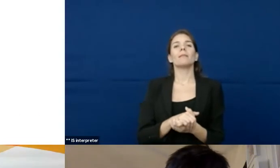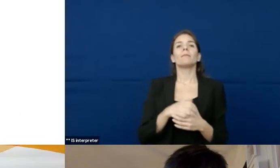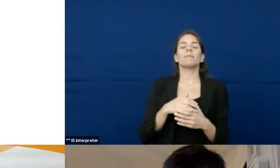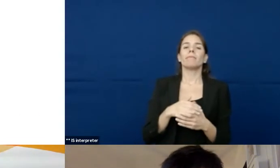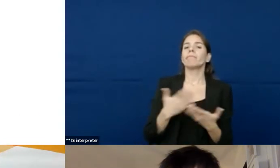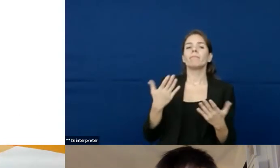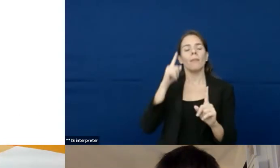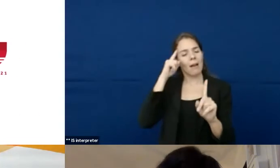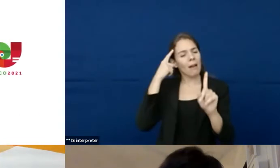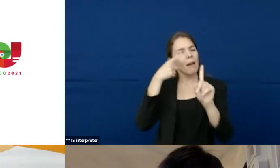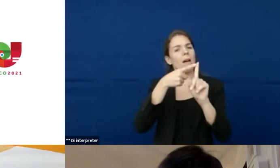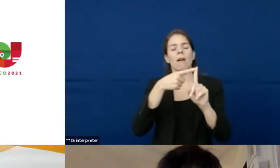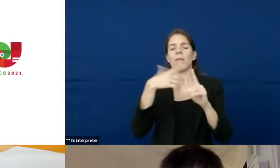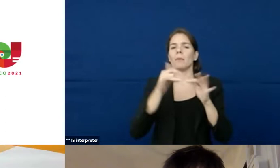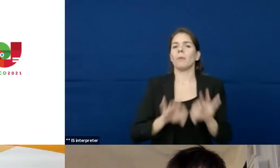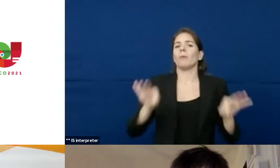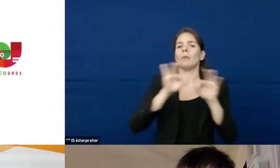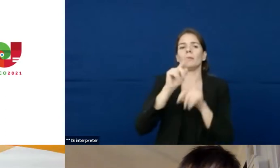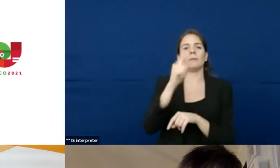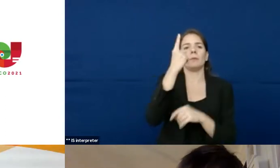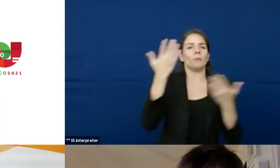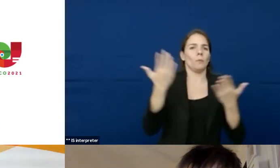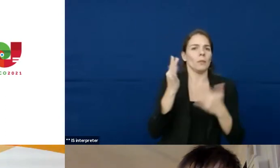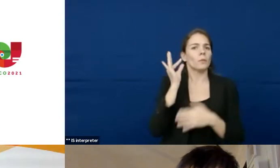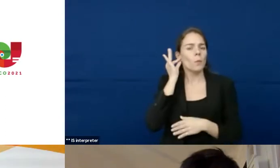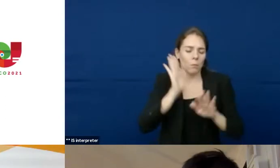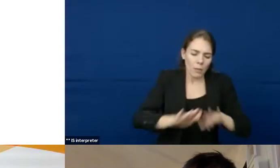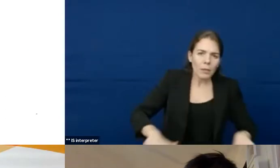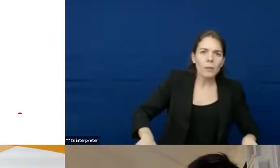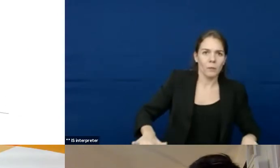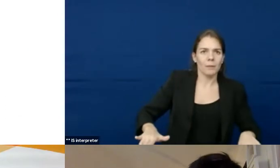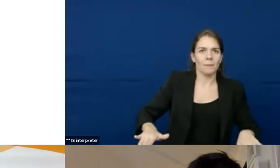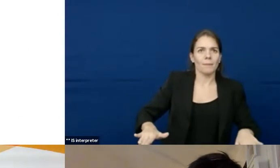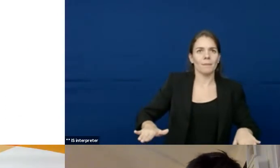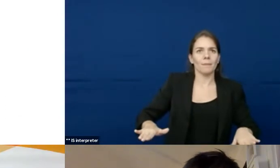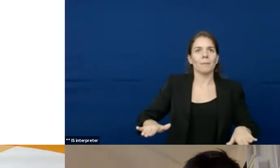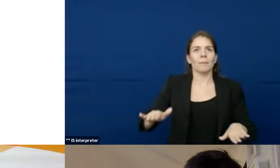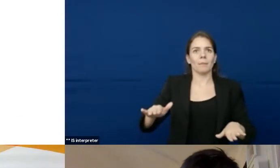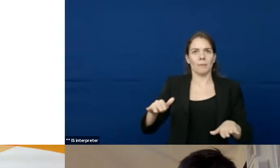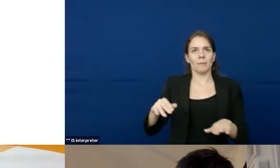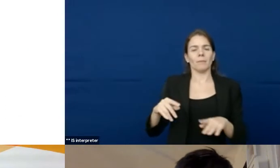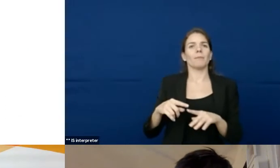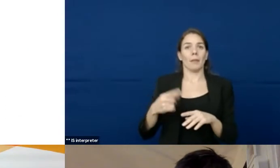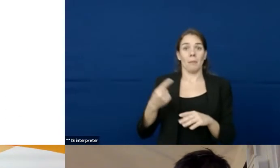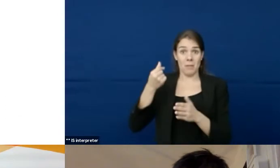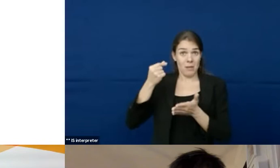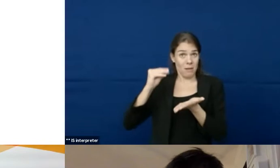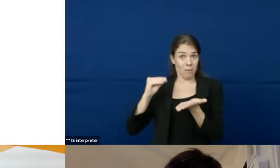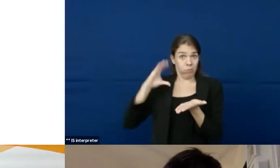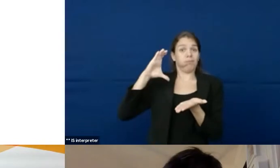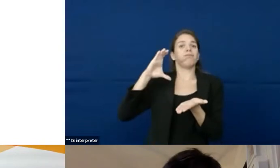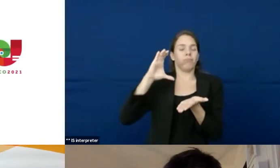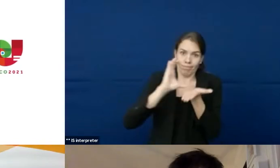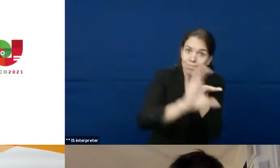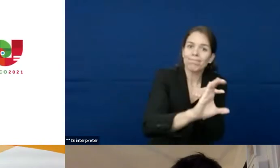civil society and particularly women's rights organizations for their own context and demand-driven work and projects. And